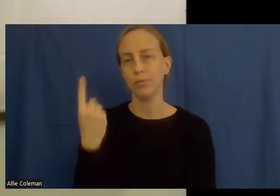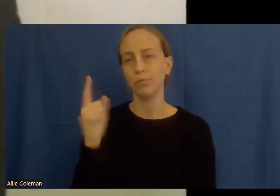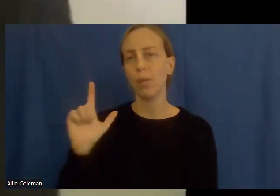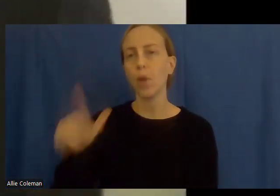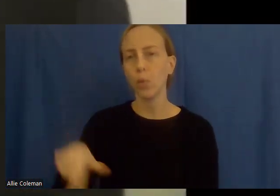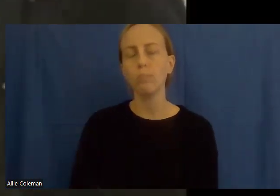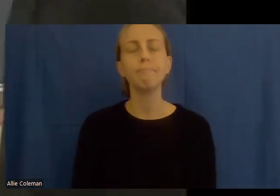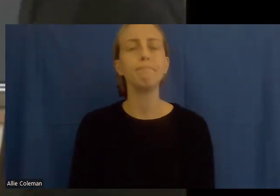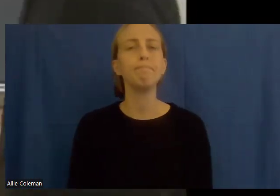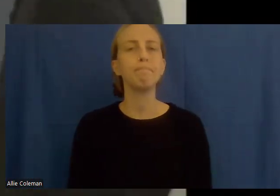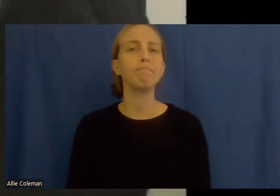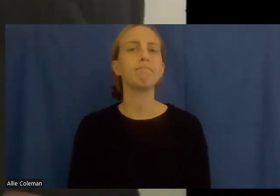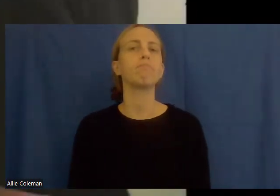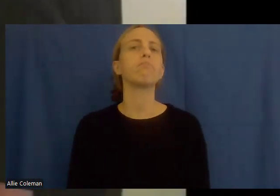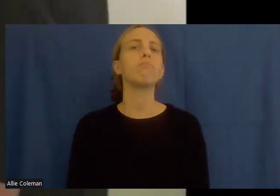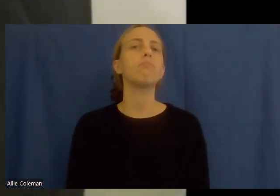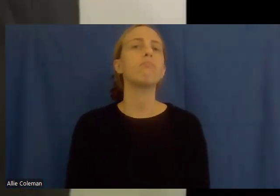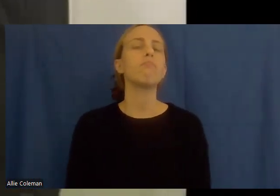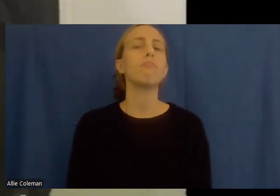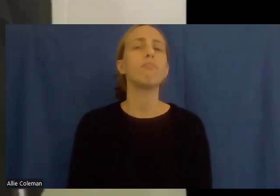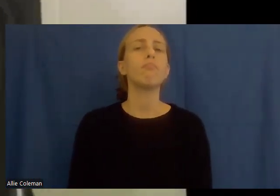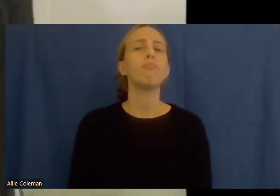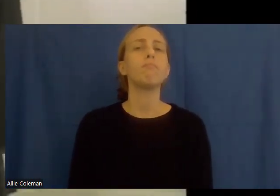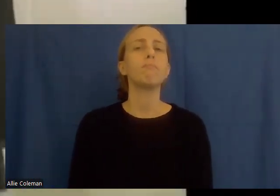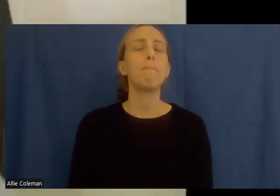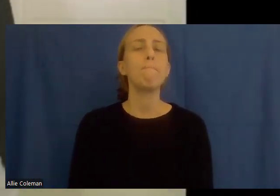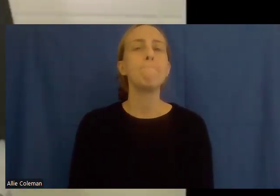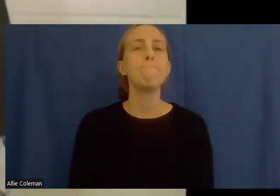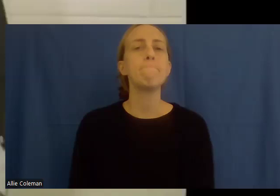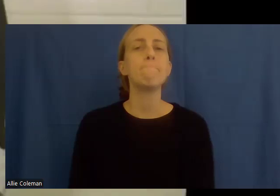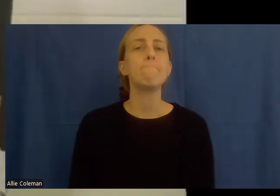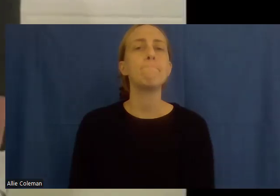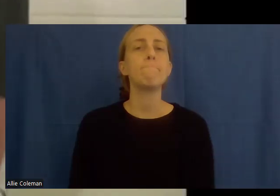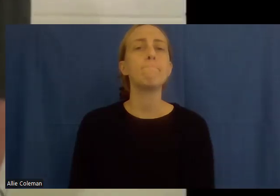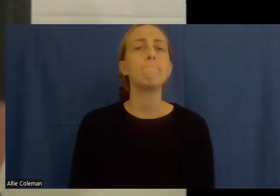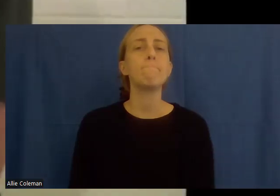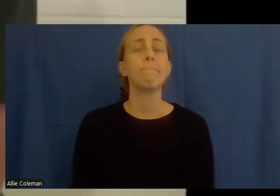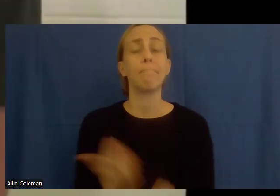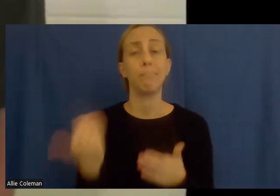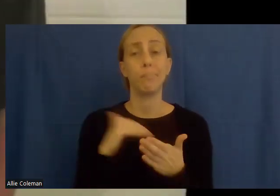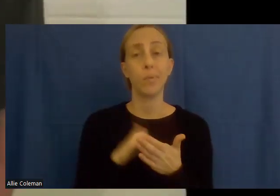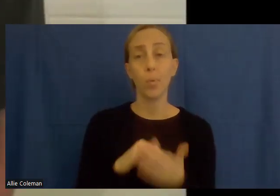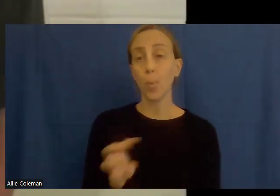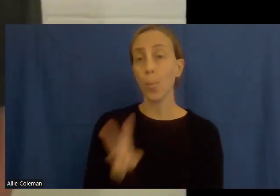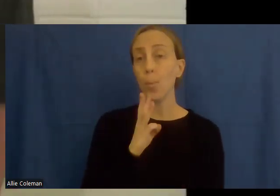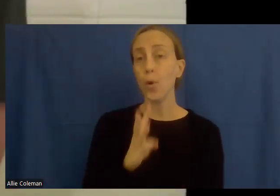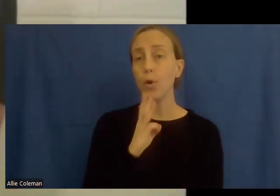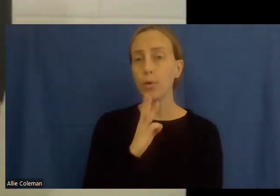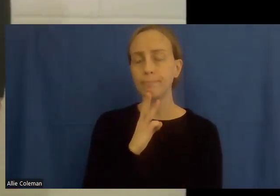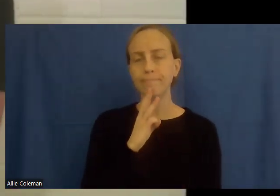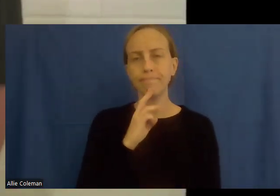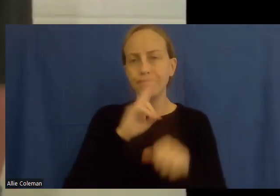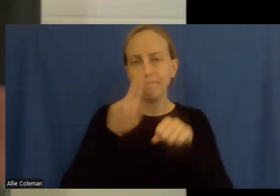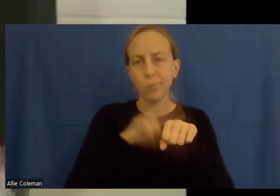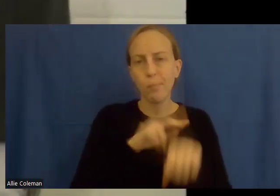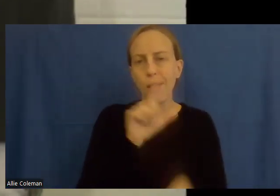process. And what you're looking at basically is taking water from its liquid phase and putting it to its